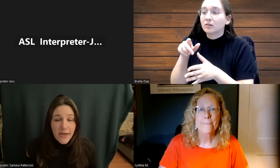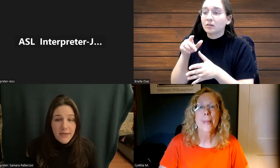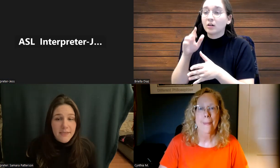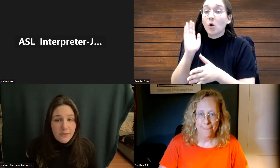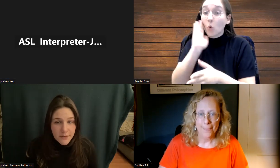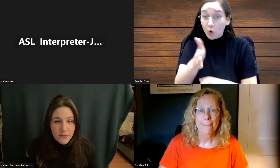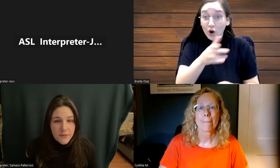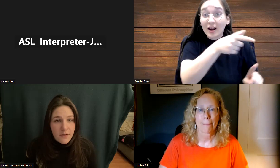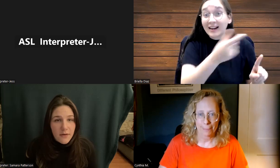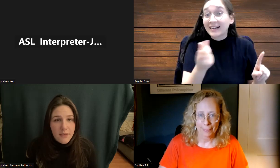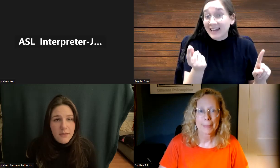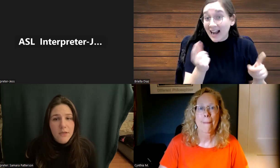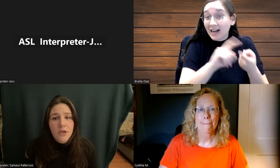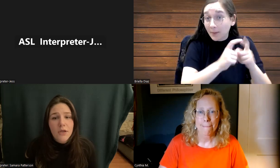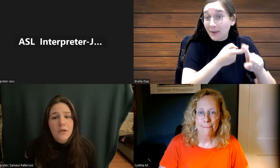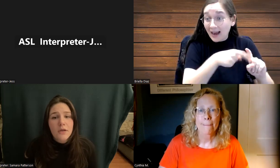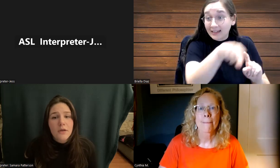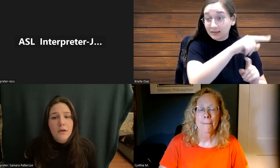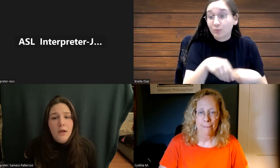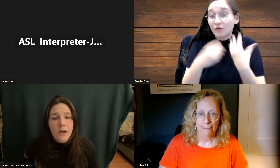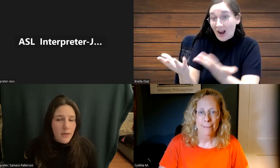get it trained as a hearing service dog,